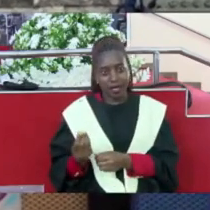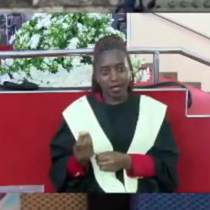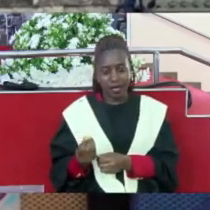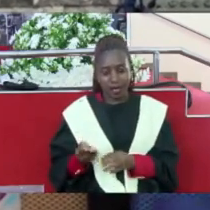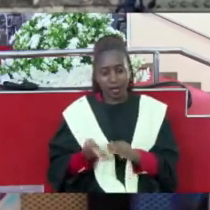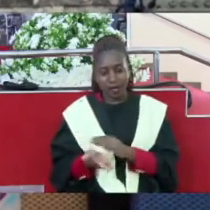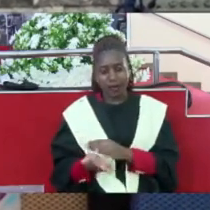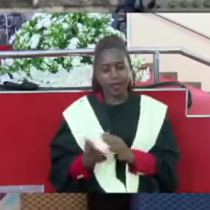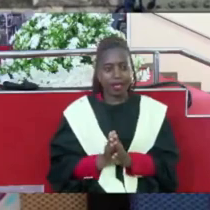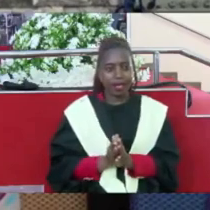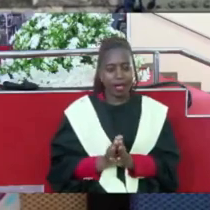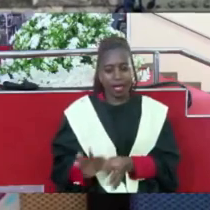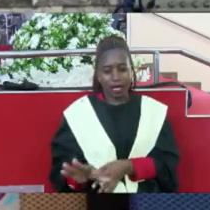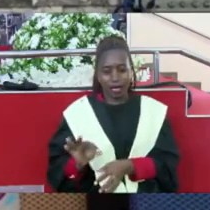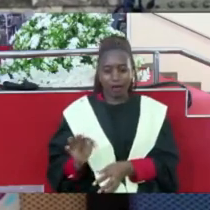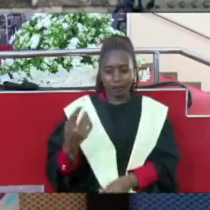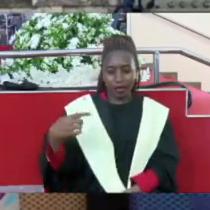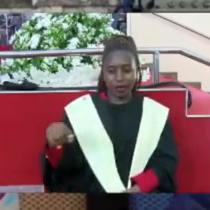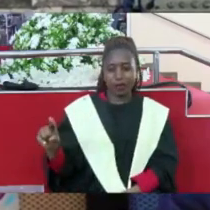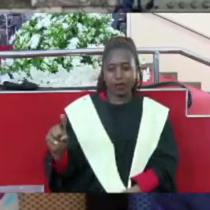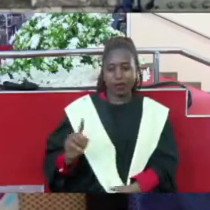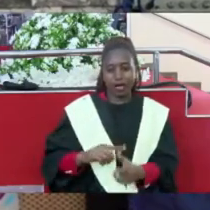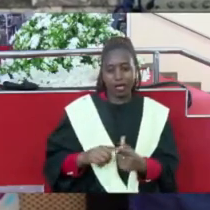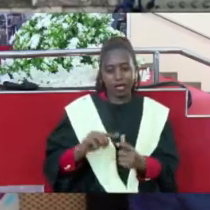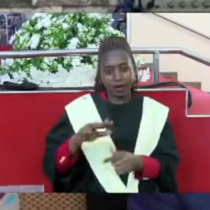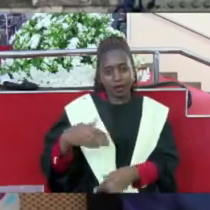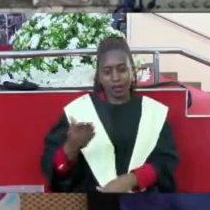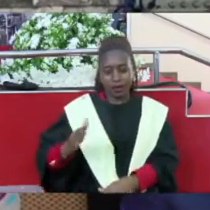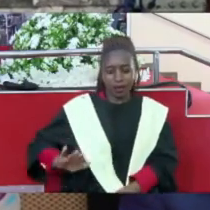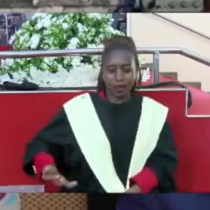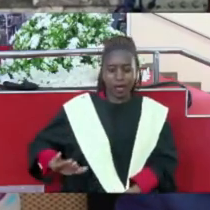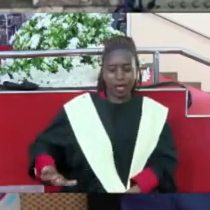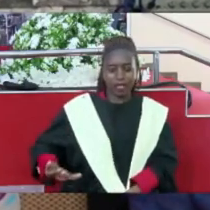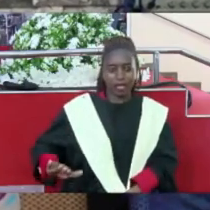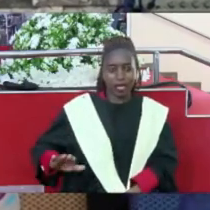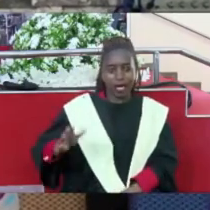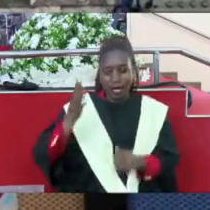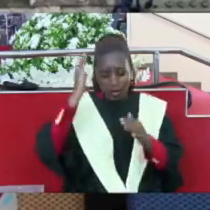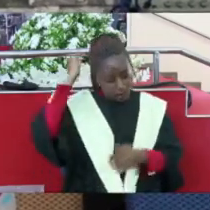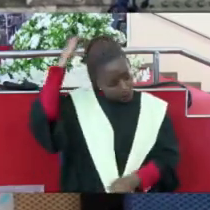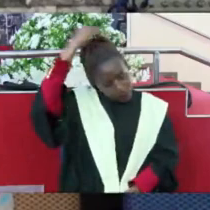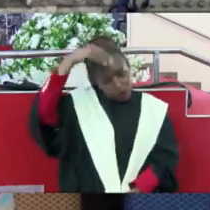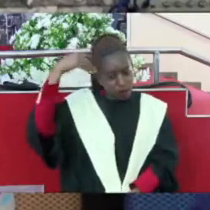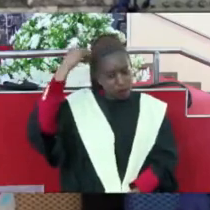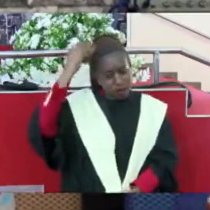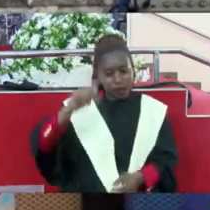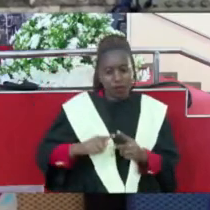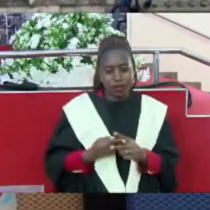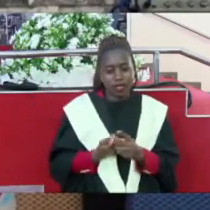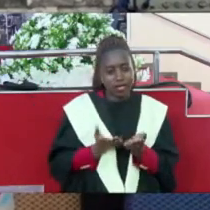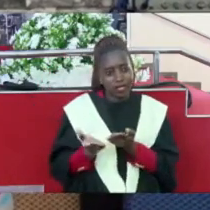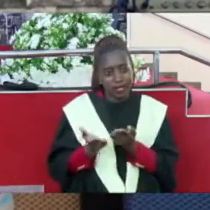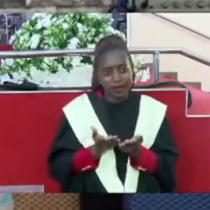will take the money and go. Analeta change. Then he brings the change. Mukulino anaanza service. And then this mukulino will start ya kutakasa. And